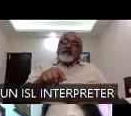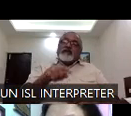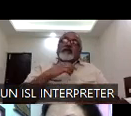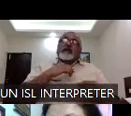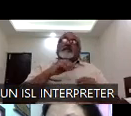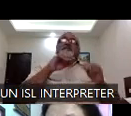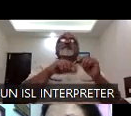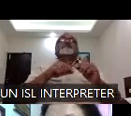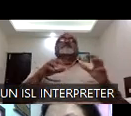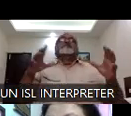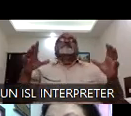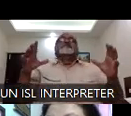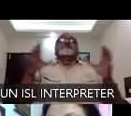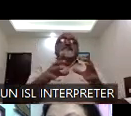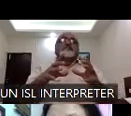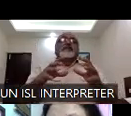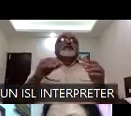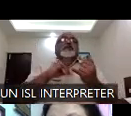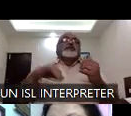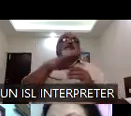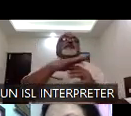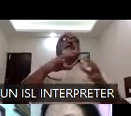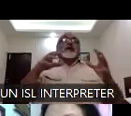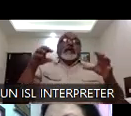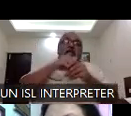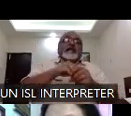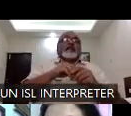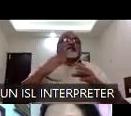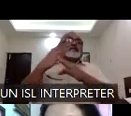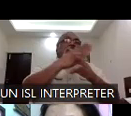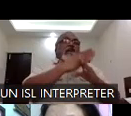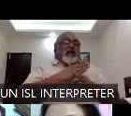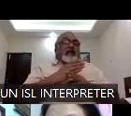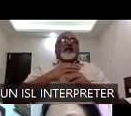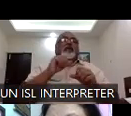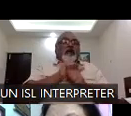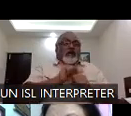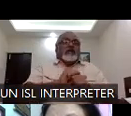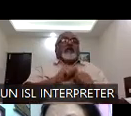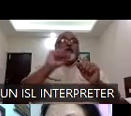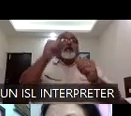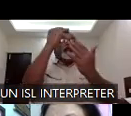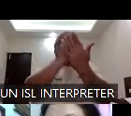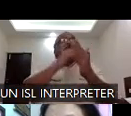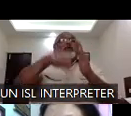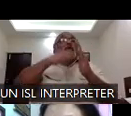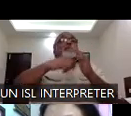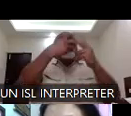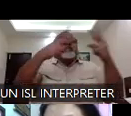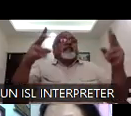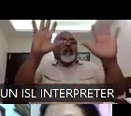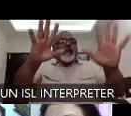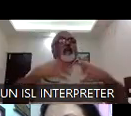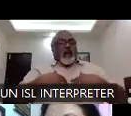decision-making process to make schemes, policies, programs for them. Because if that is what the UNCRPD